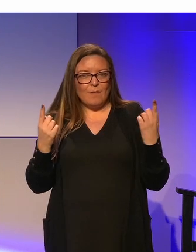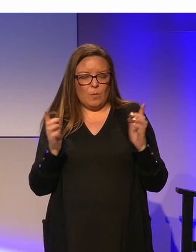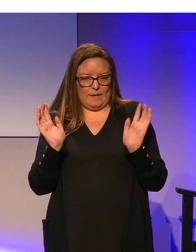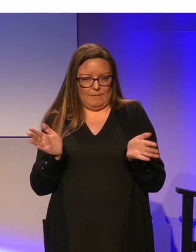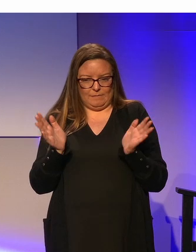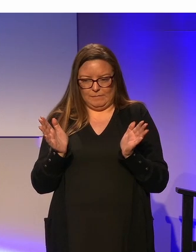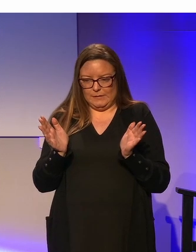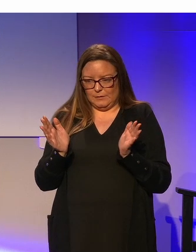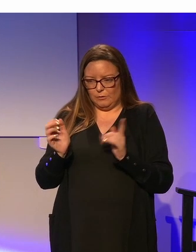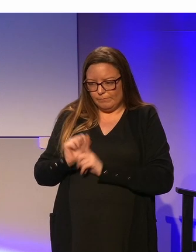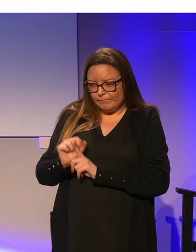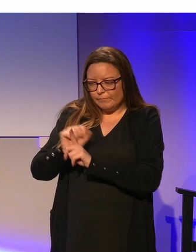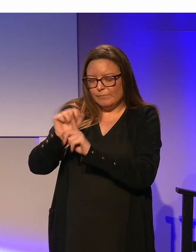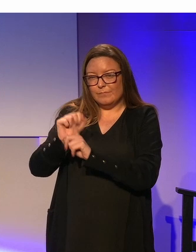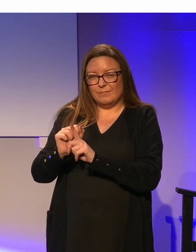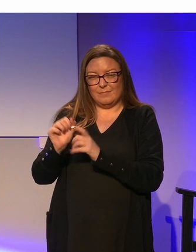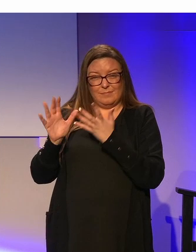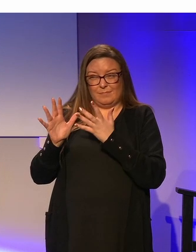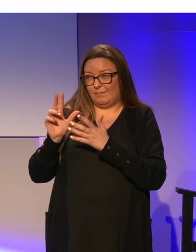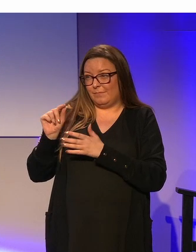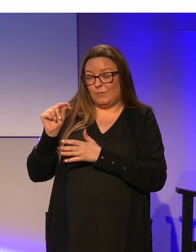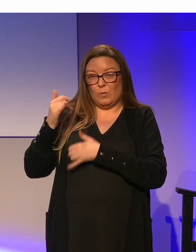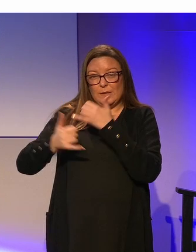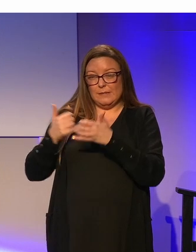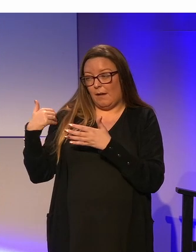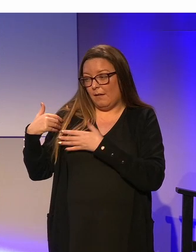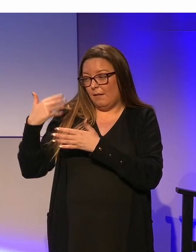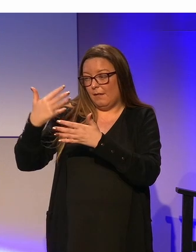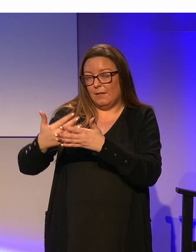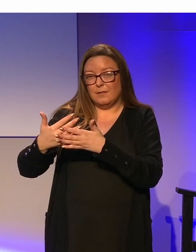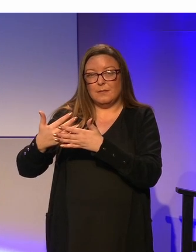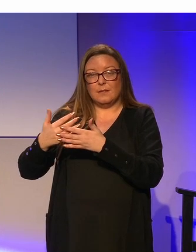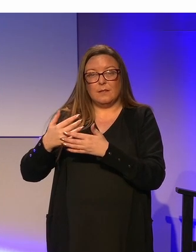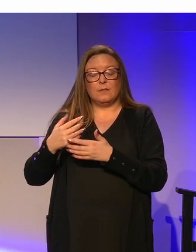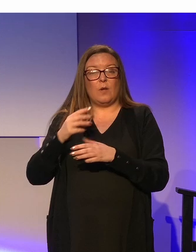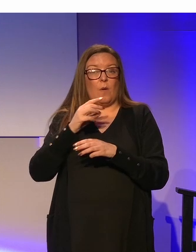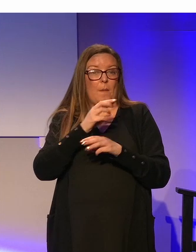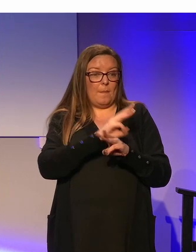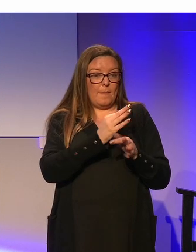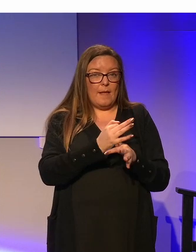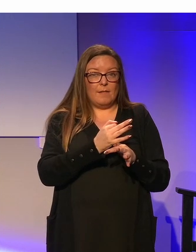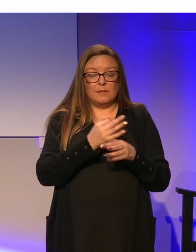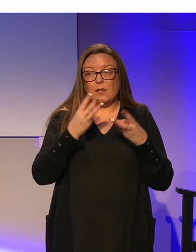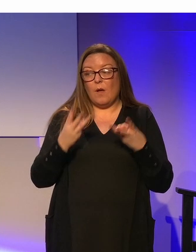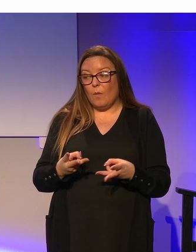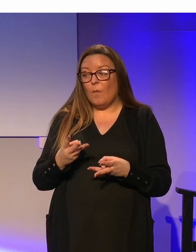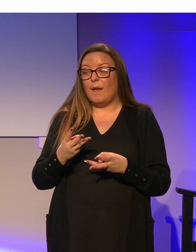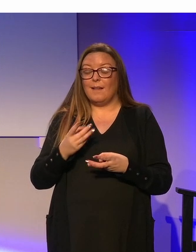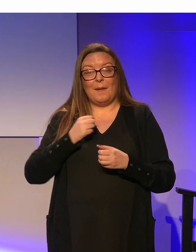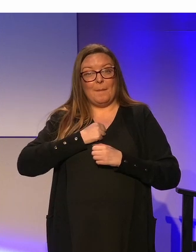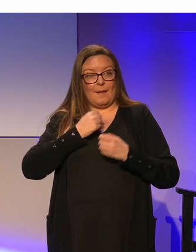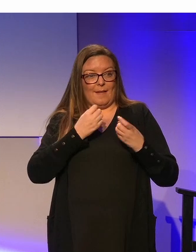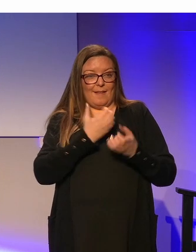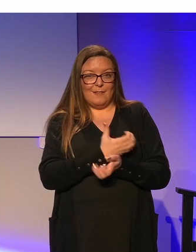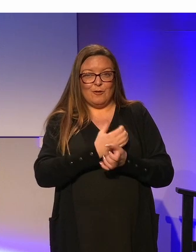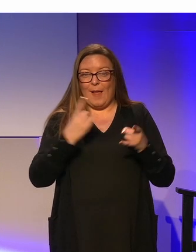been working for the past few decades. So, for example, one parent carer mentions, "My child is happier and